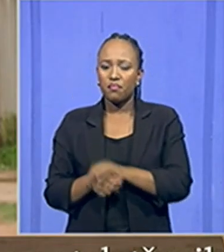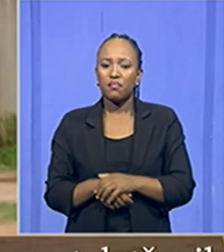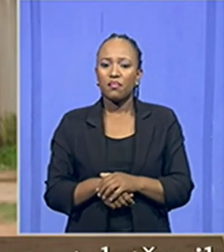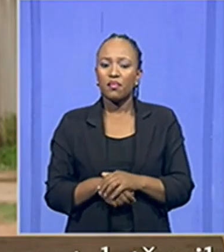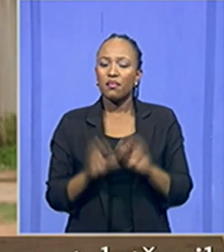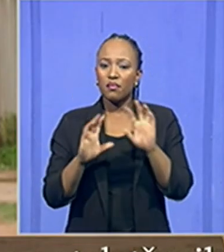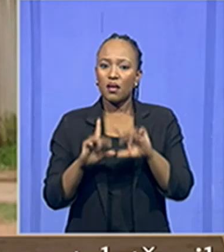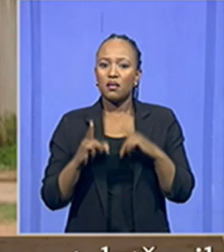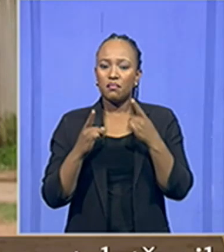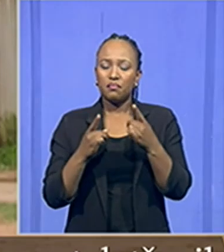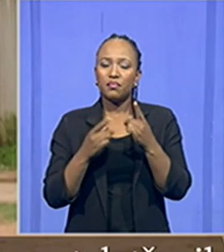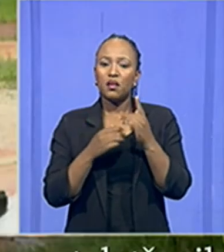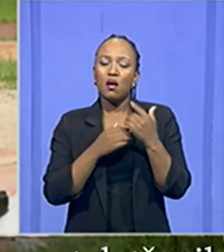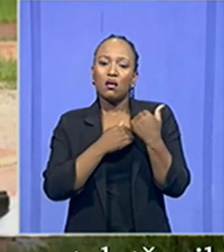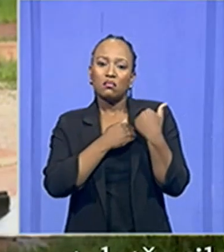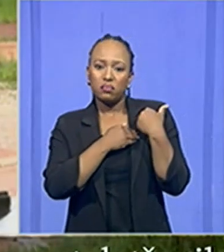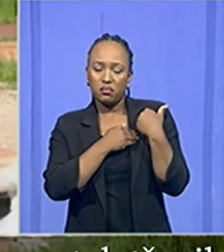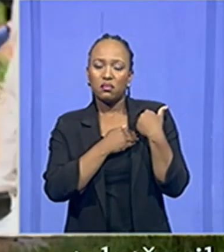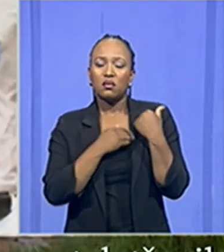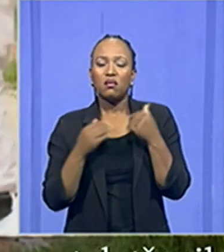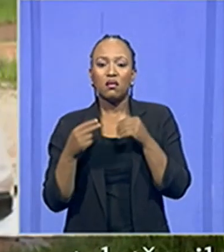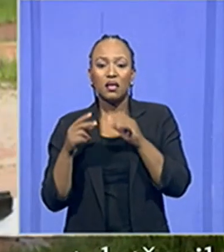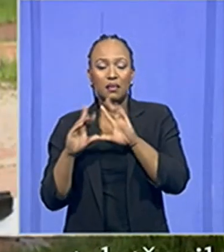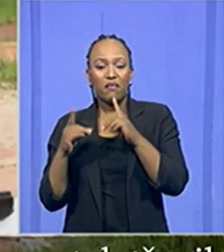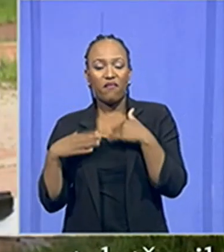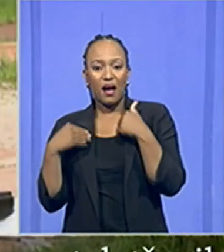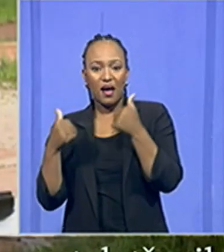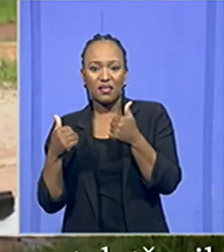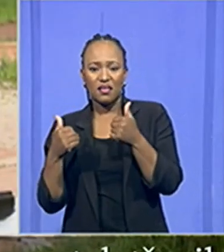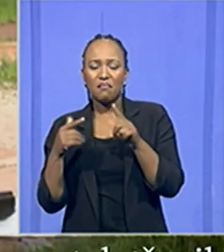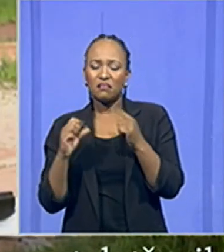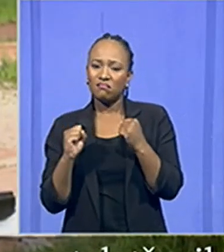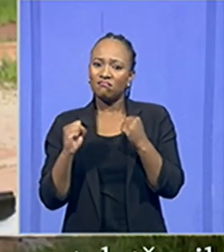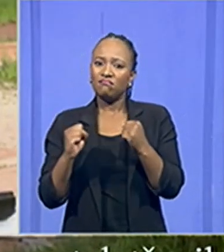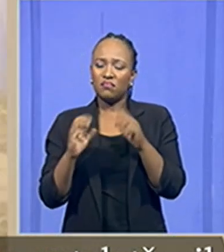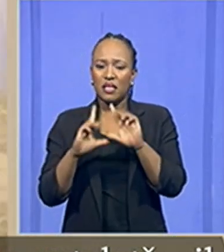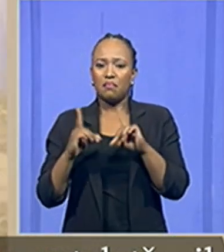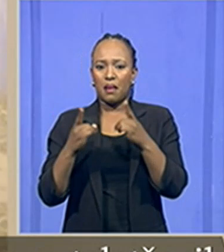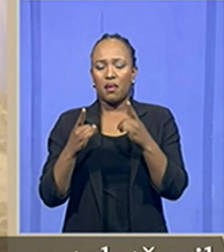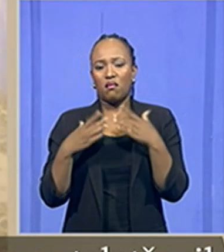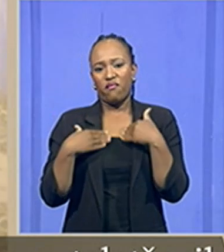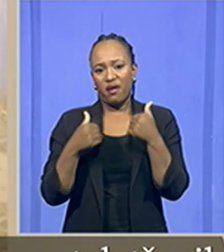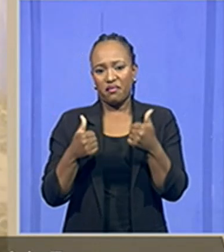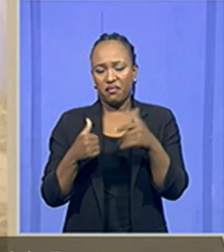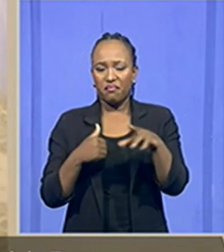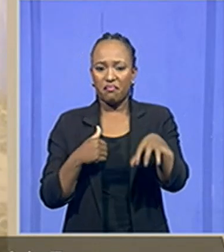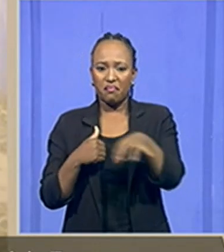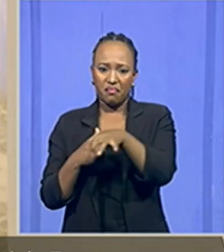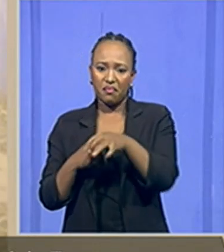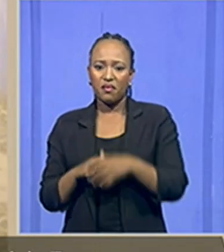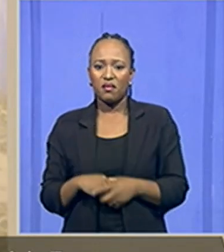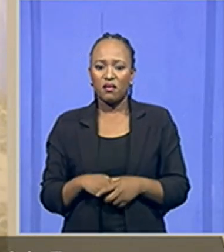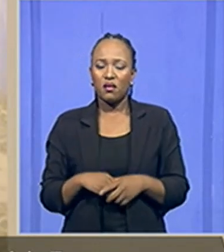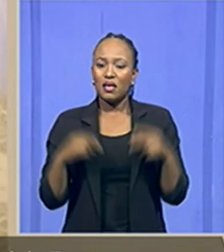a ipileditše go kgoro ya maphelo go matlafatša magato a tšhireletšo ka ditheong tša maphelo. More security officers must be hired,